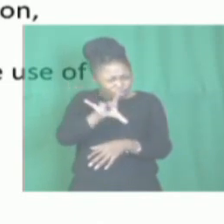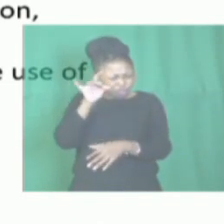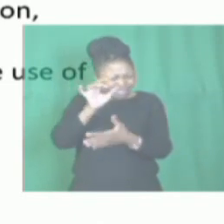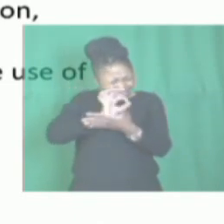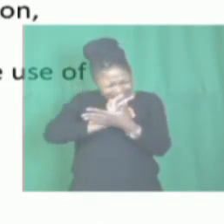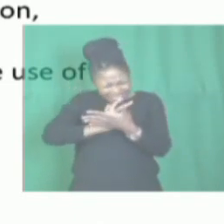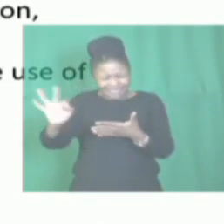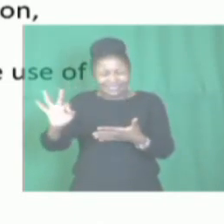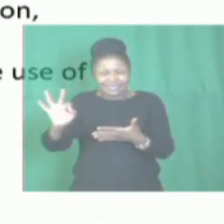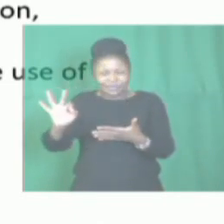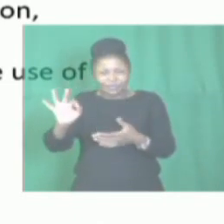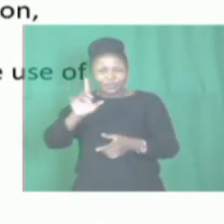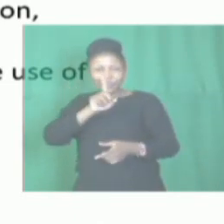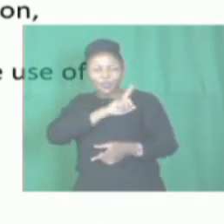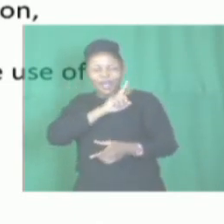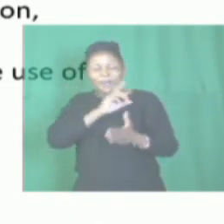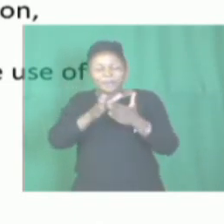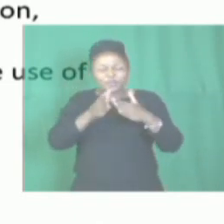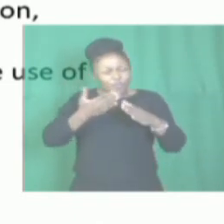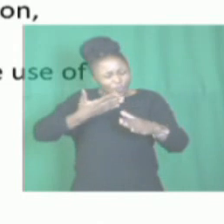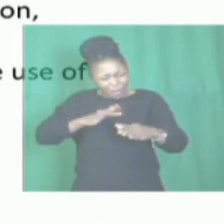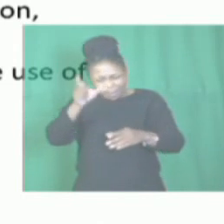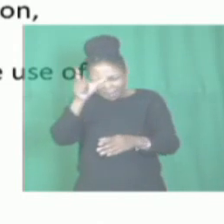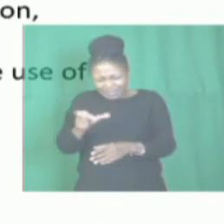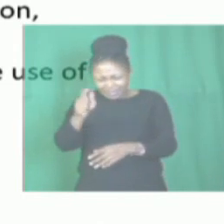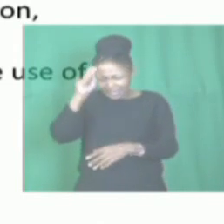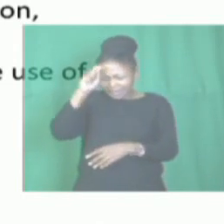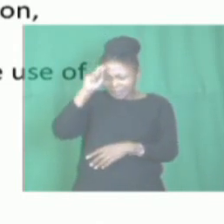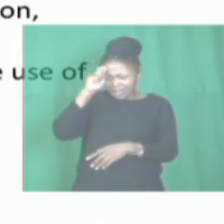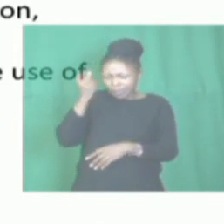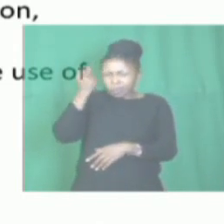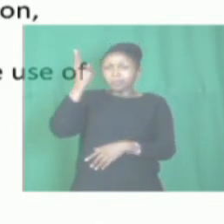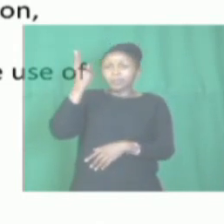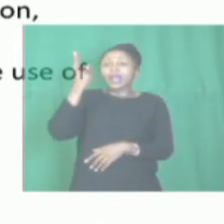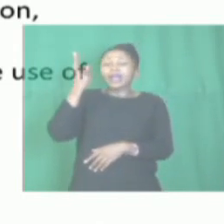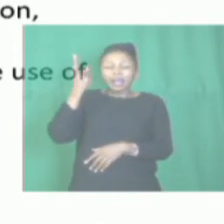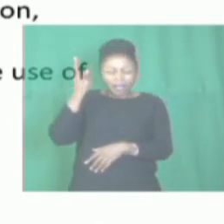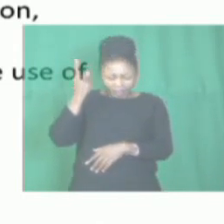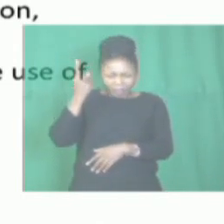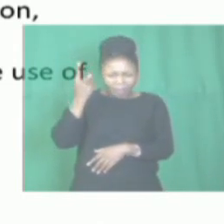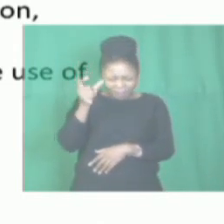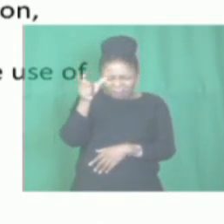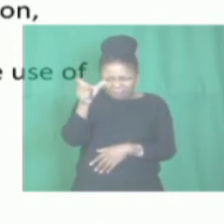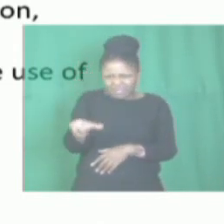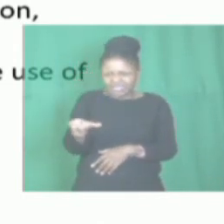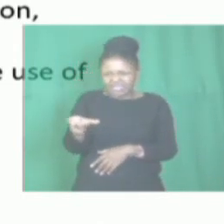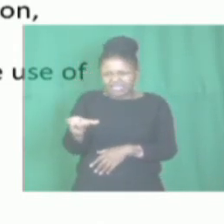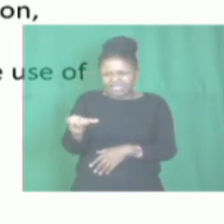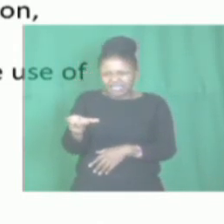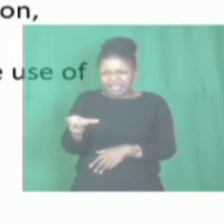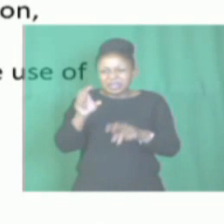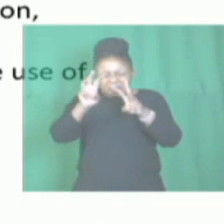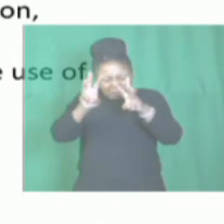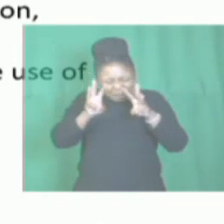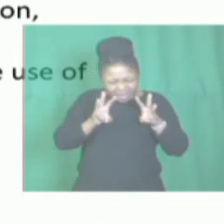vivid impression of the place, view, scene, journey, object, person,